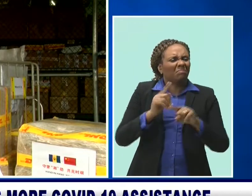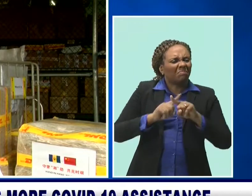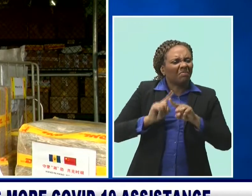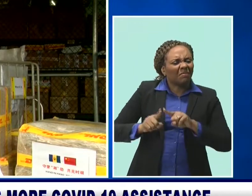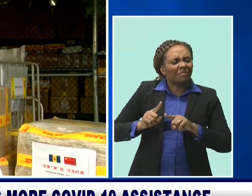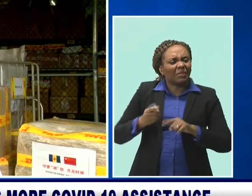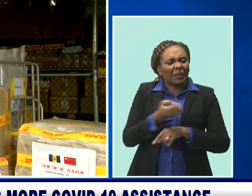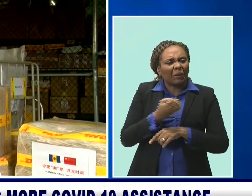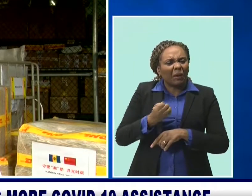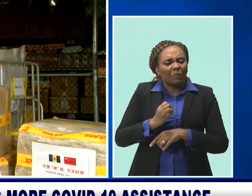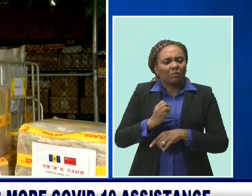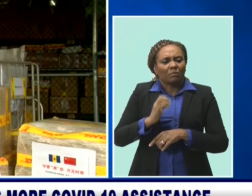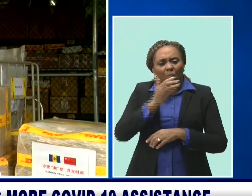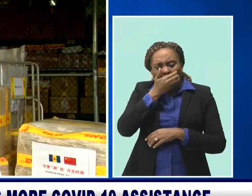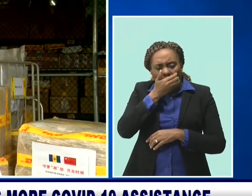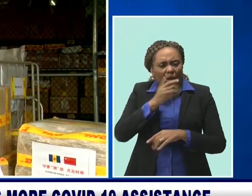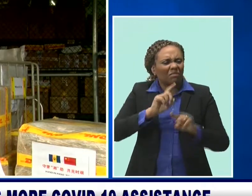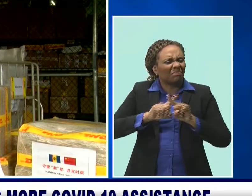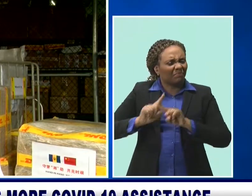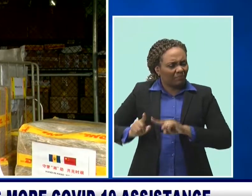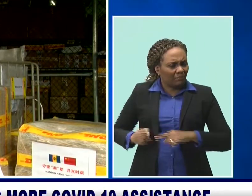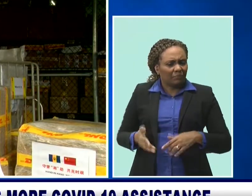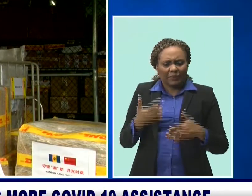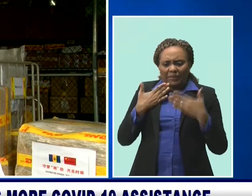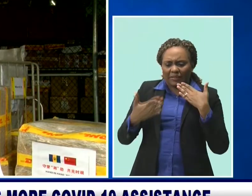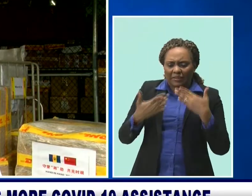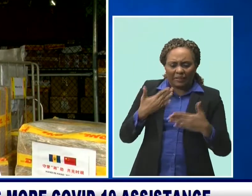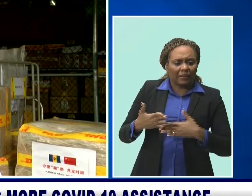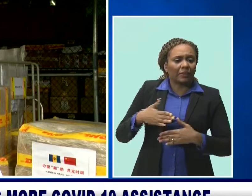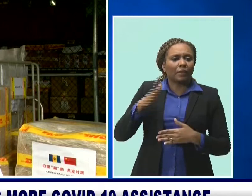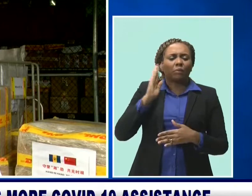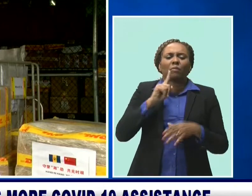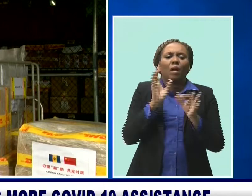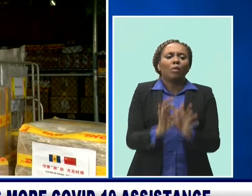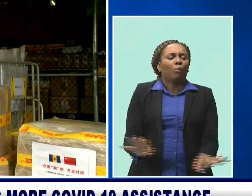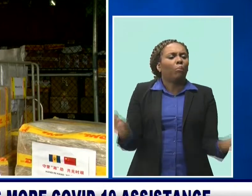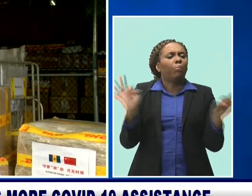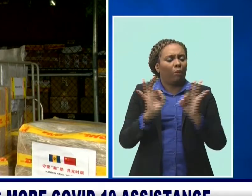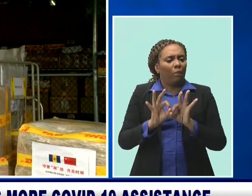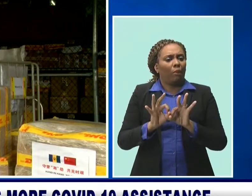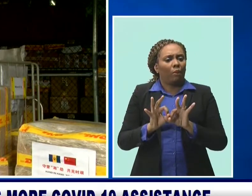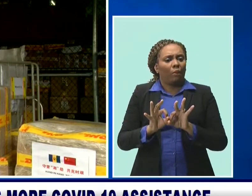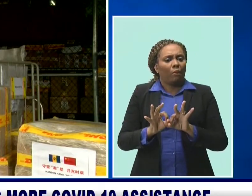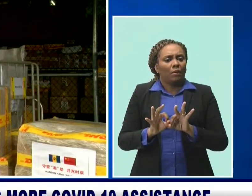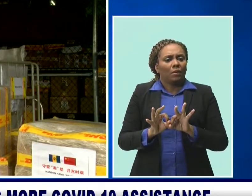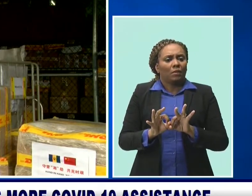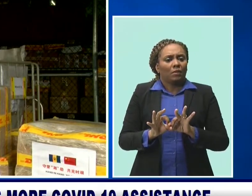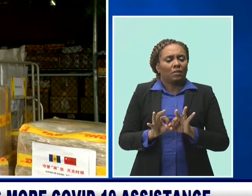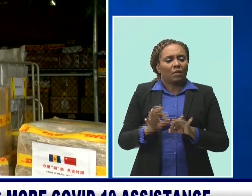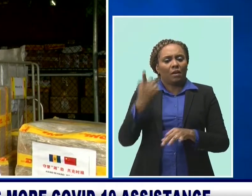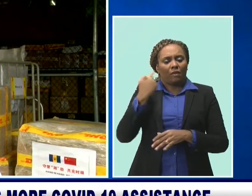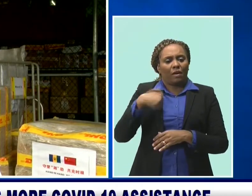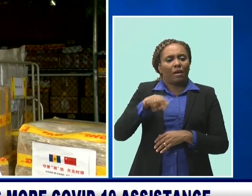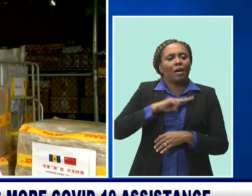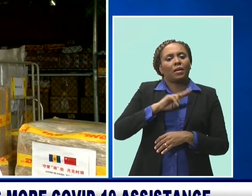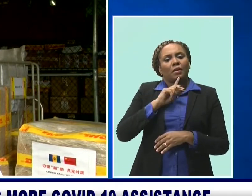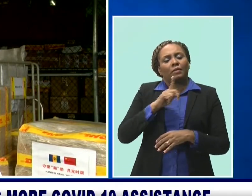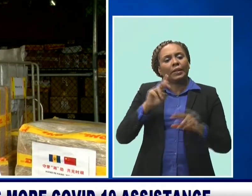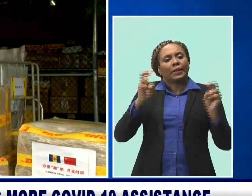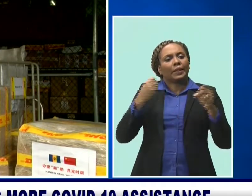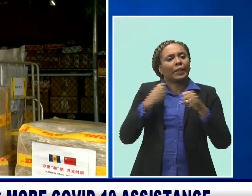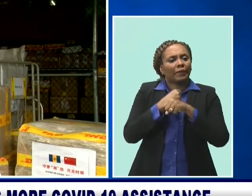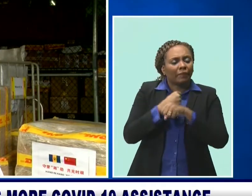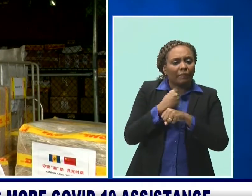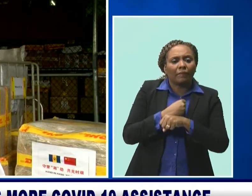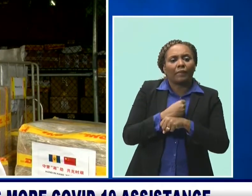media. These will be an important part of our effort going forward in